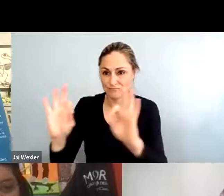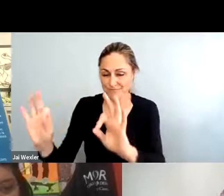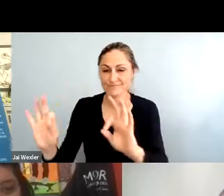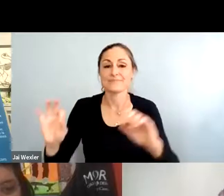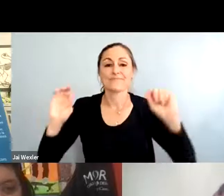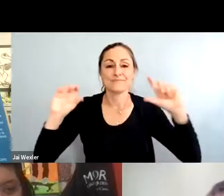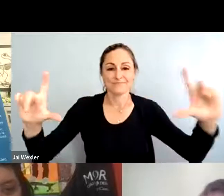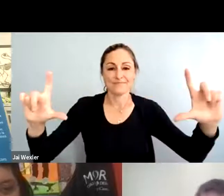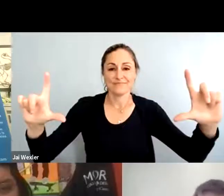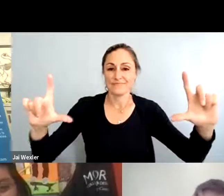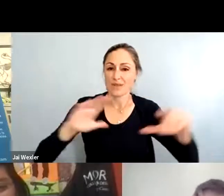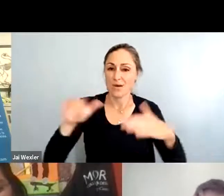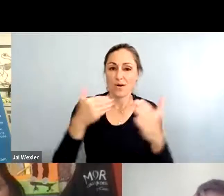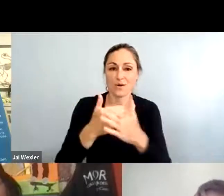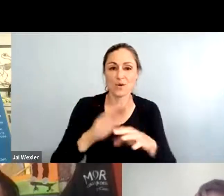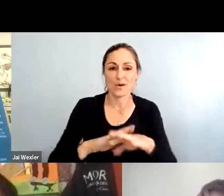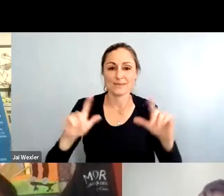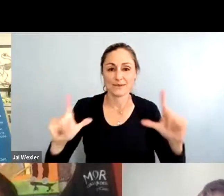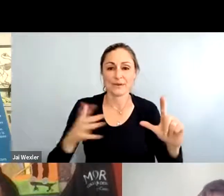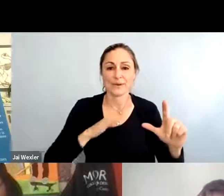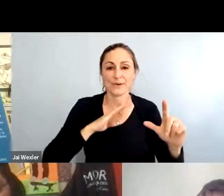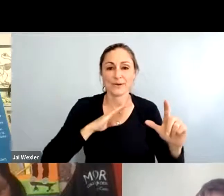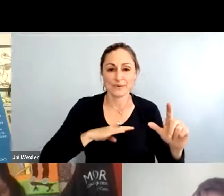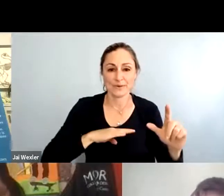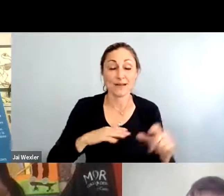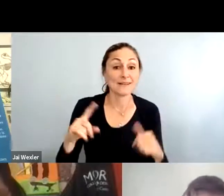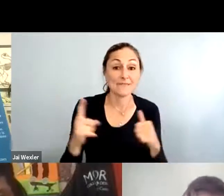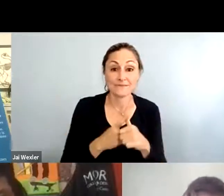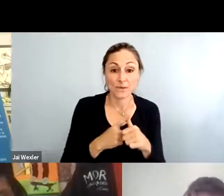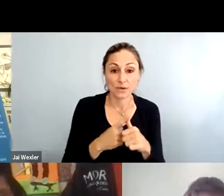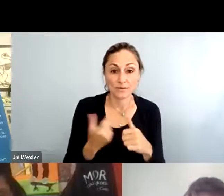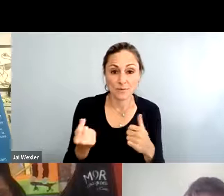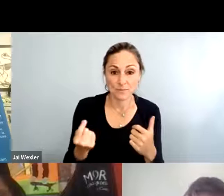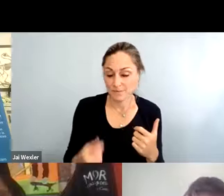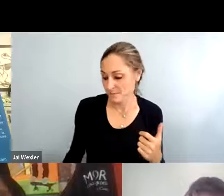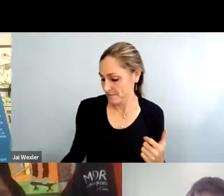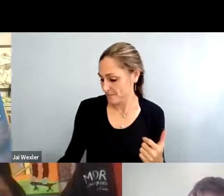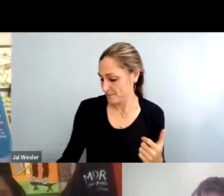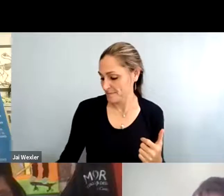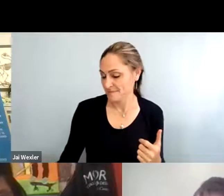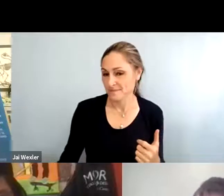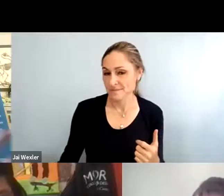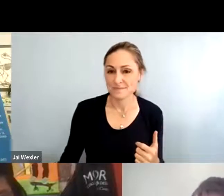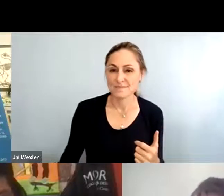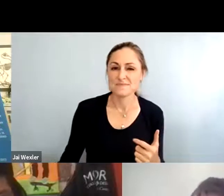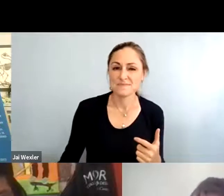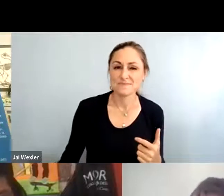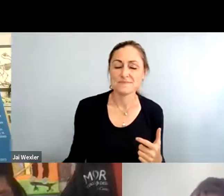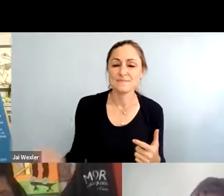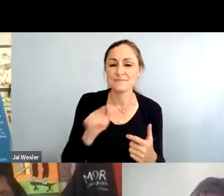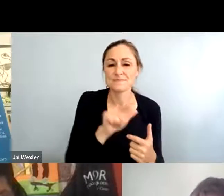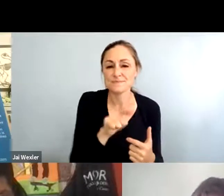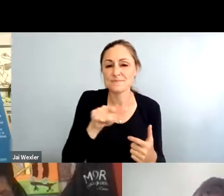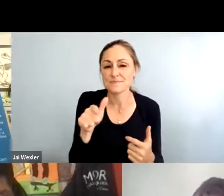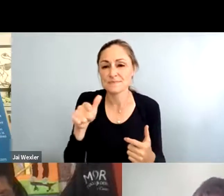screen. Thank goodness. The first thing I'm going to do is I'm going to ask you to spend about, you know, a